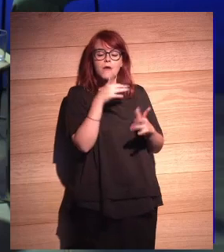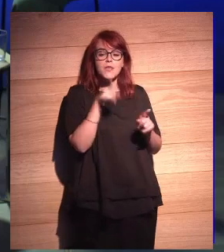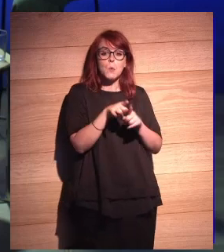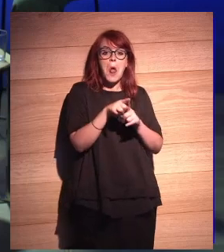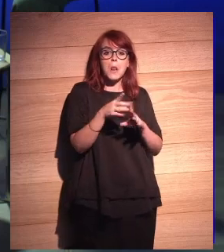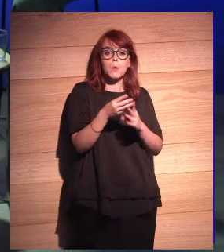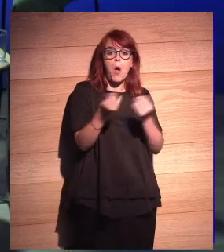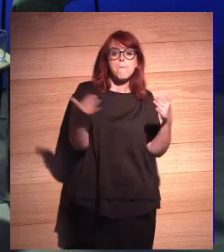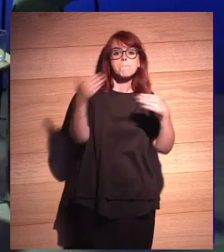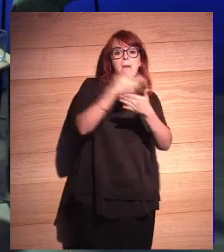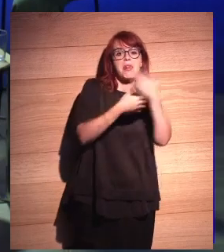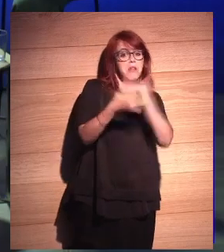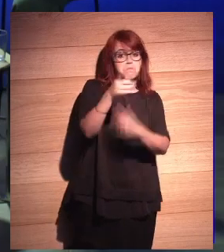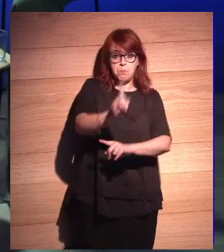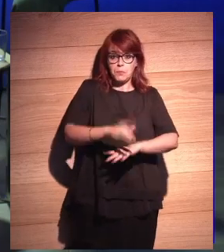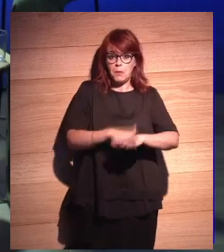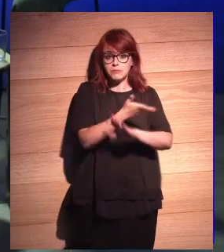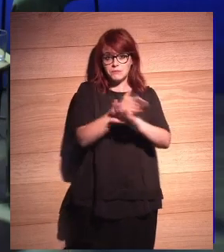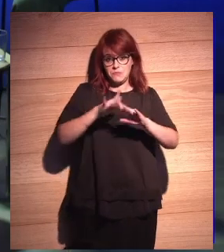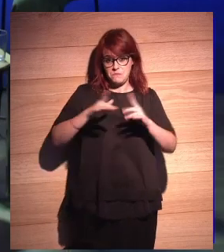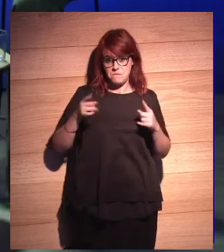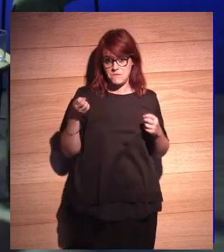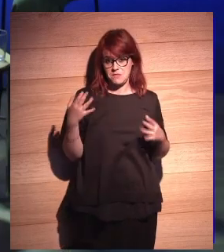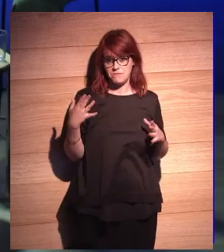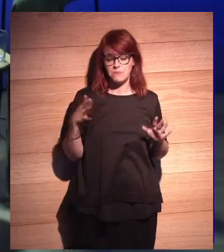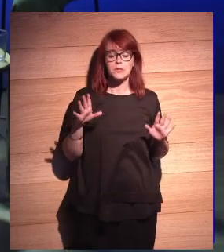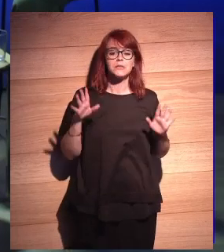don't think that it really overlaps the interest and the content.